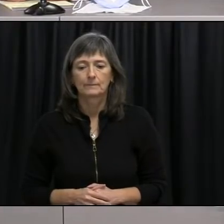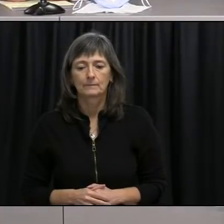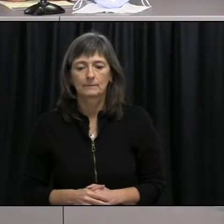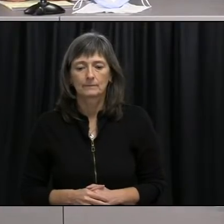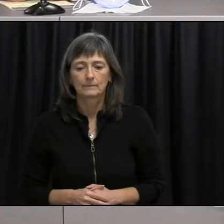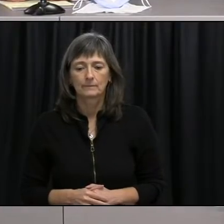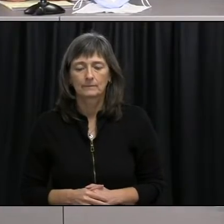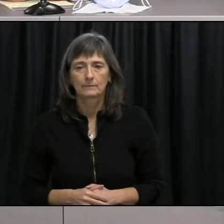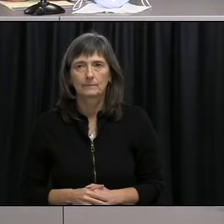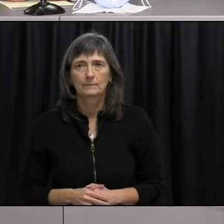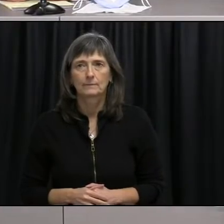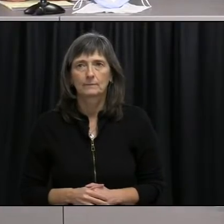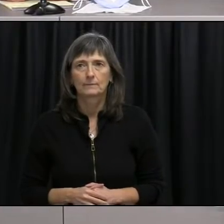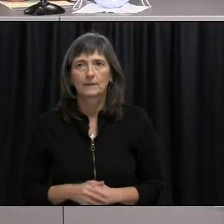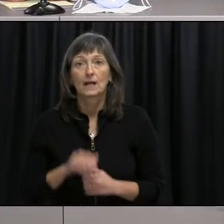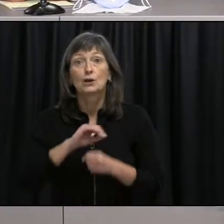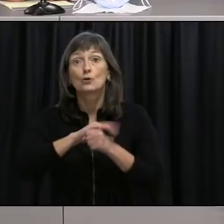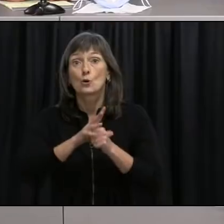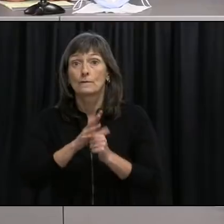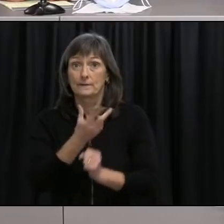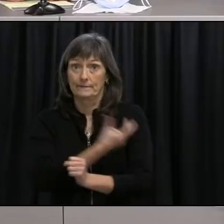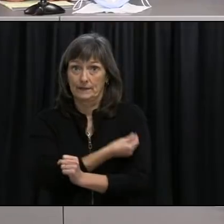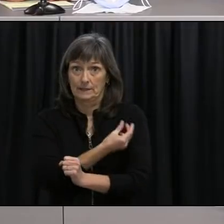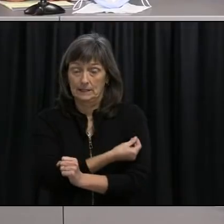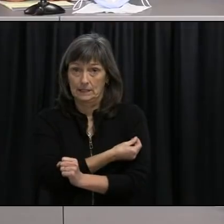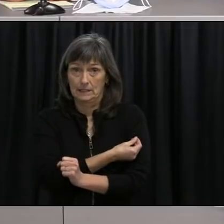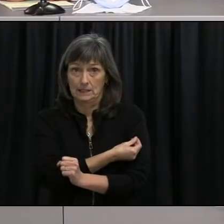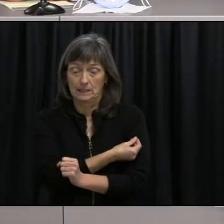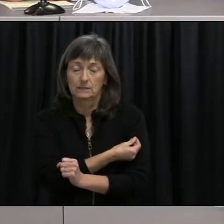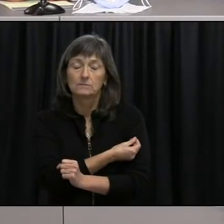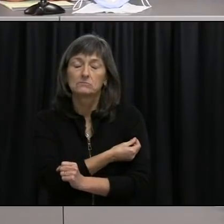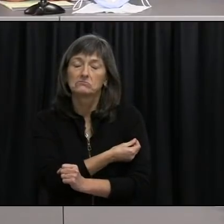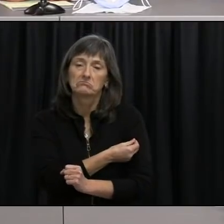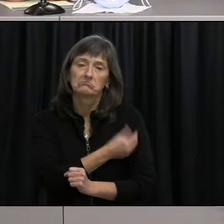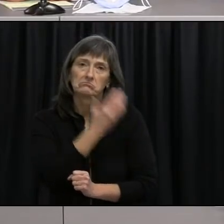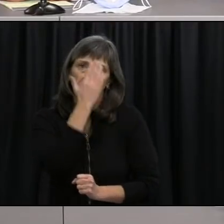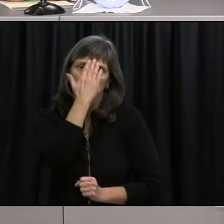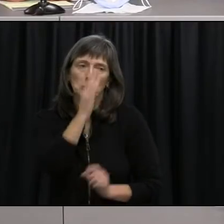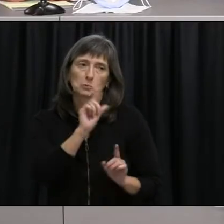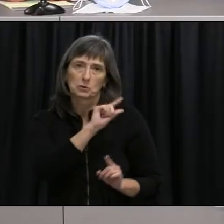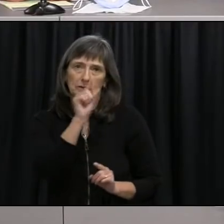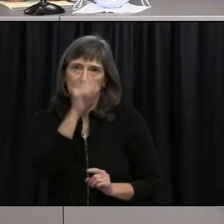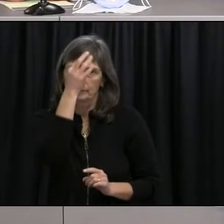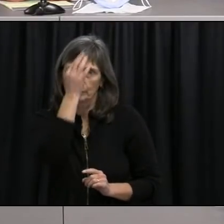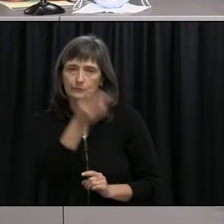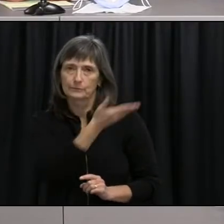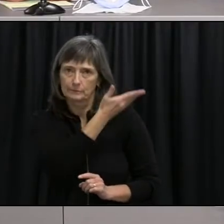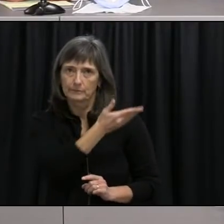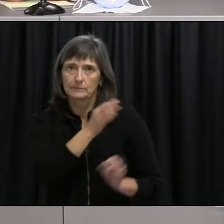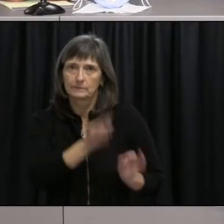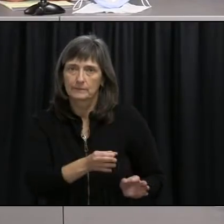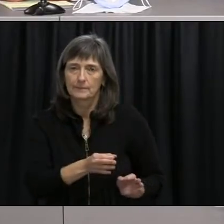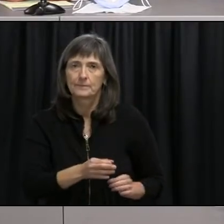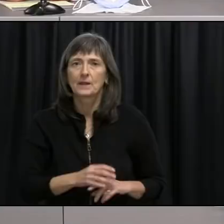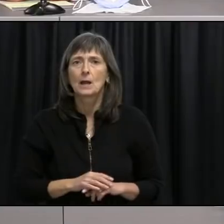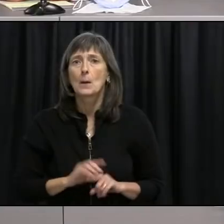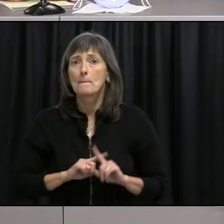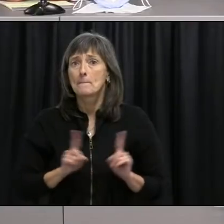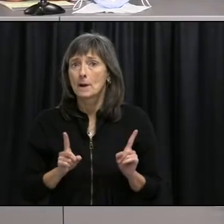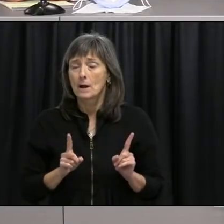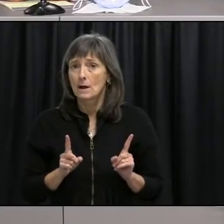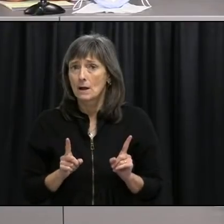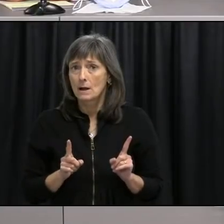COVID-19 vaccine, obviously I know the federal government is the one lining these up, but how many doses would Newfoundland and Labrador be